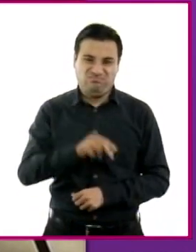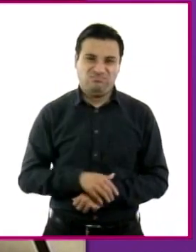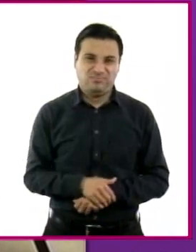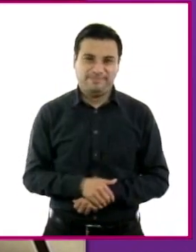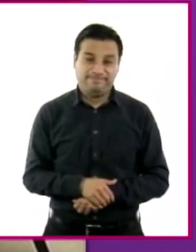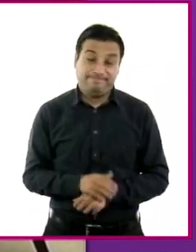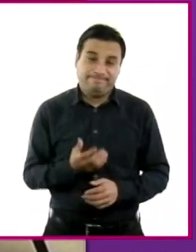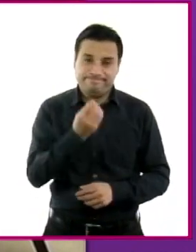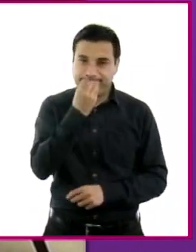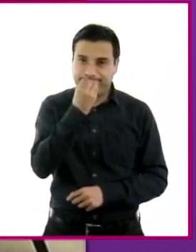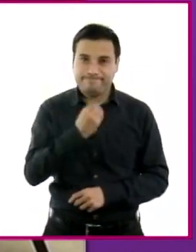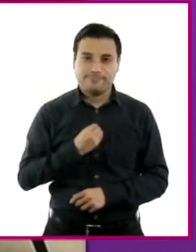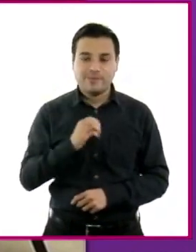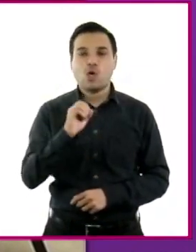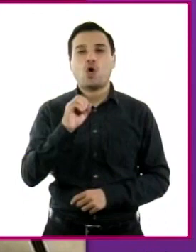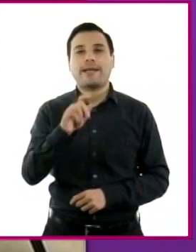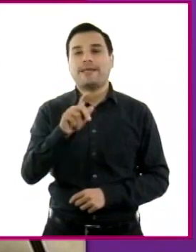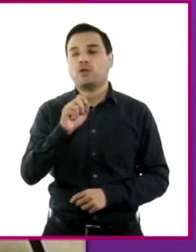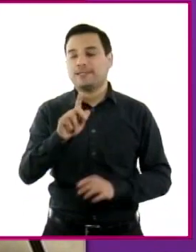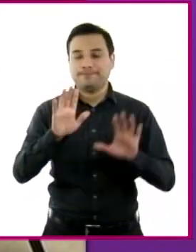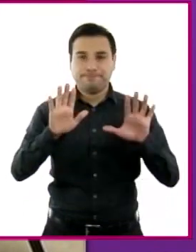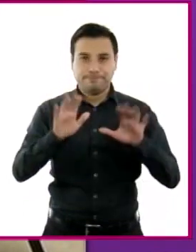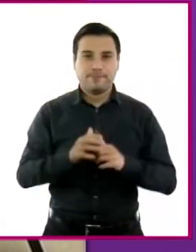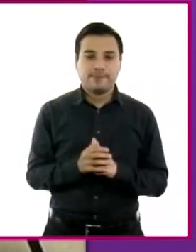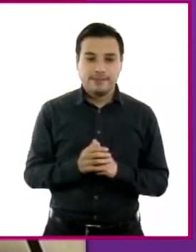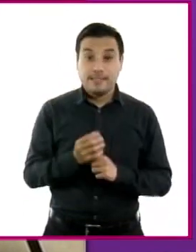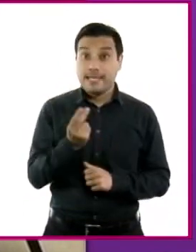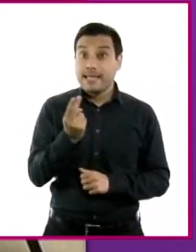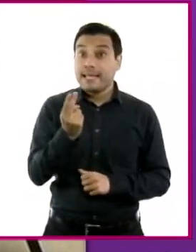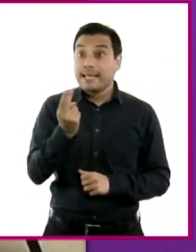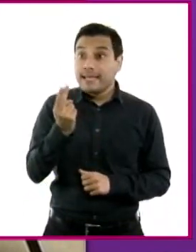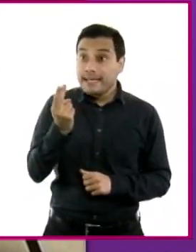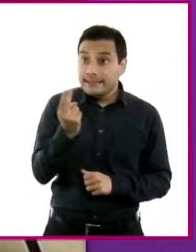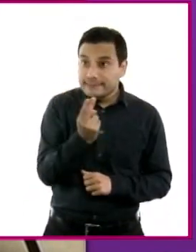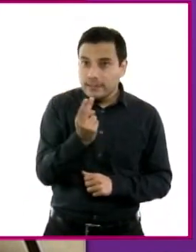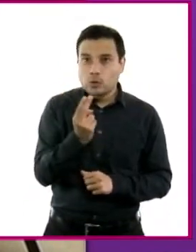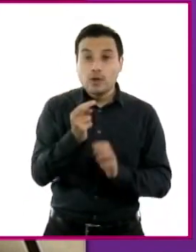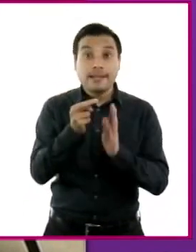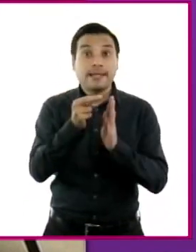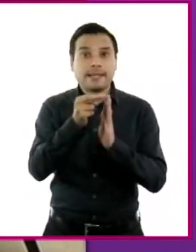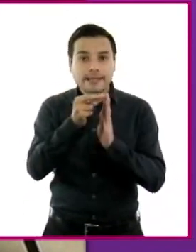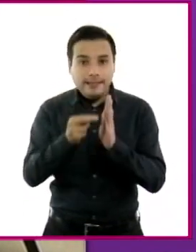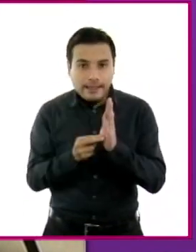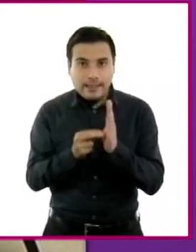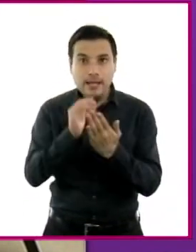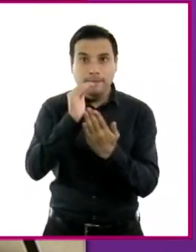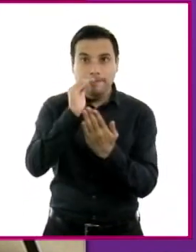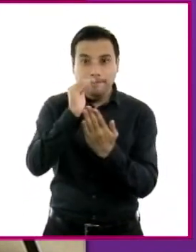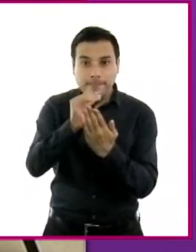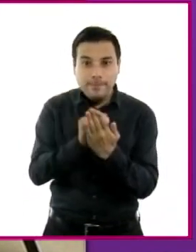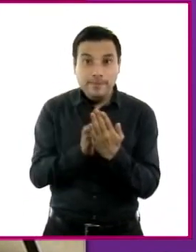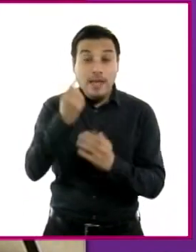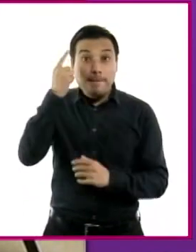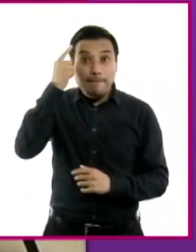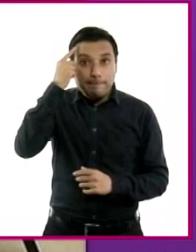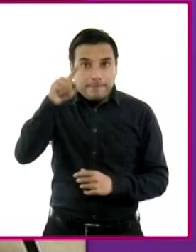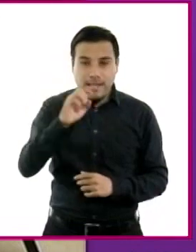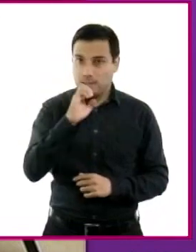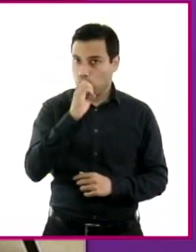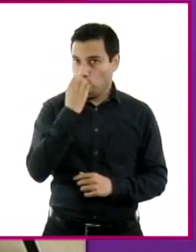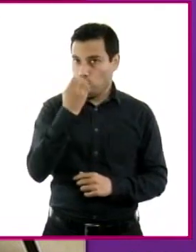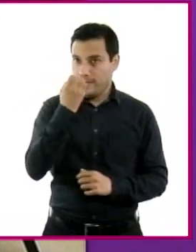No. Okay. We must create a set of rules for this school.